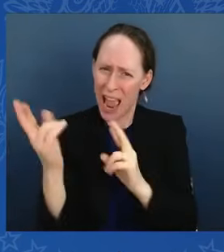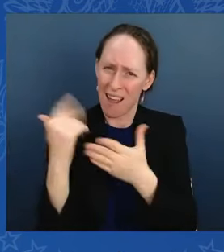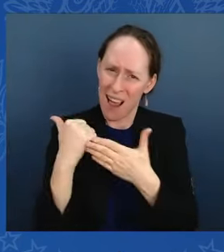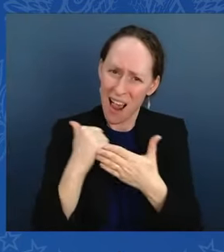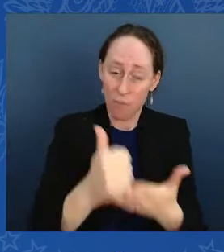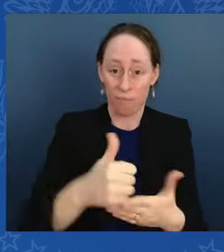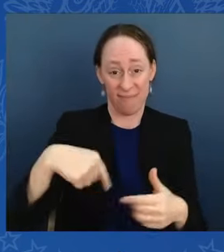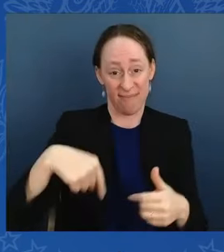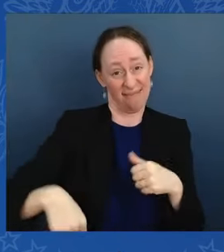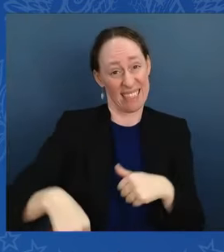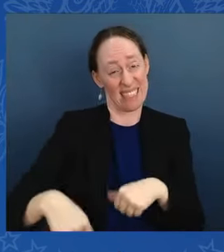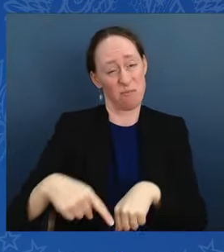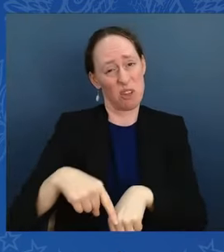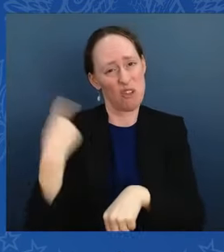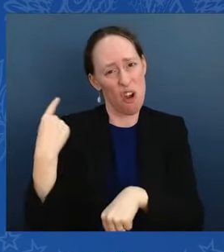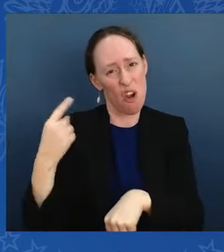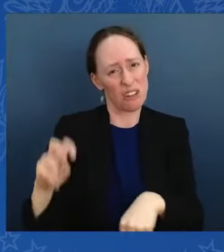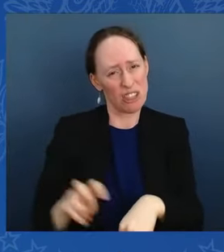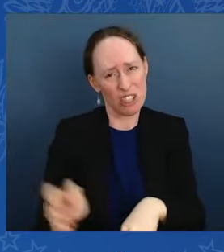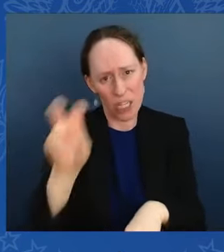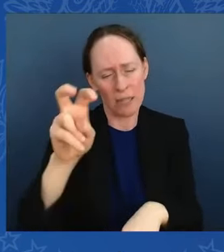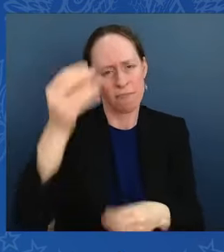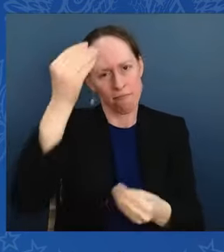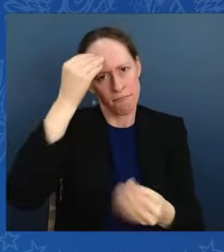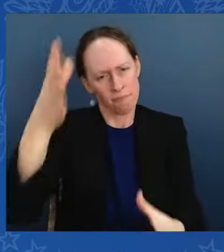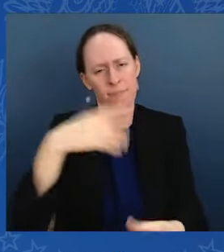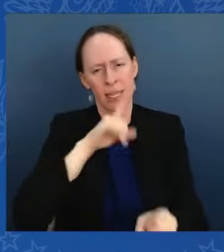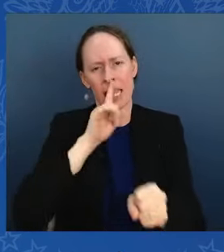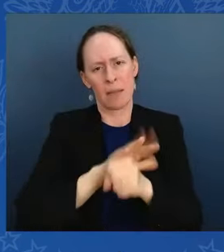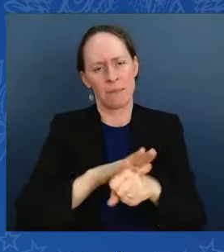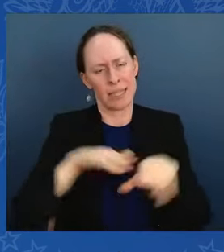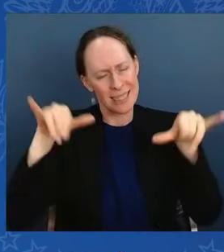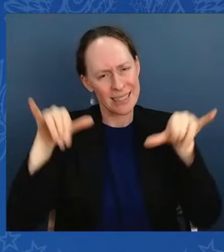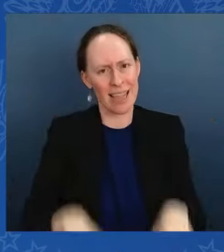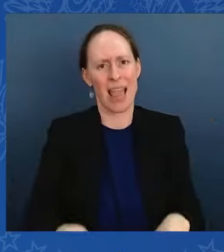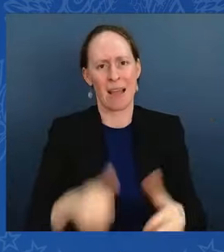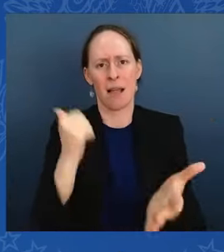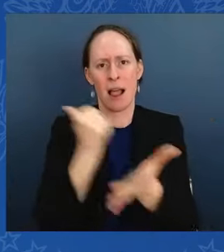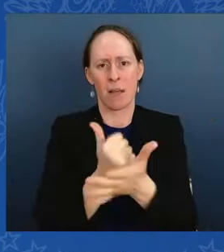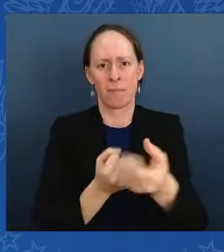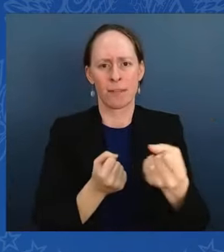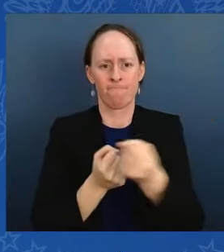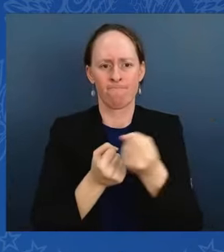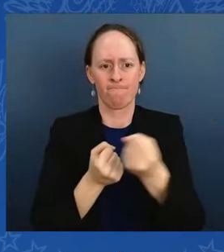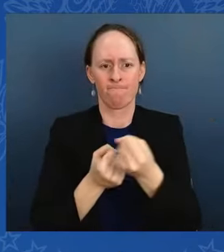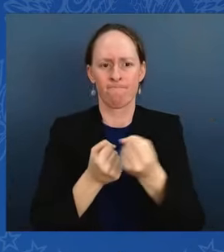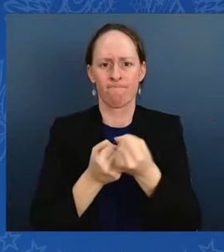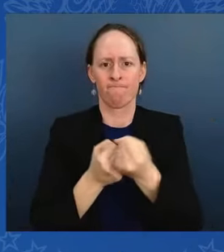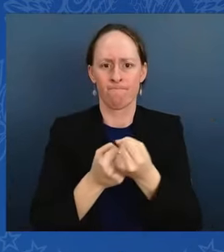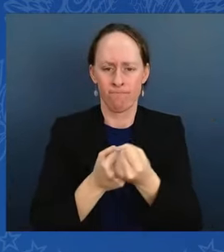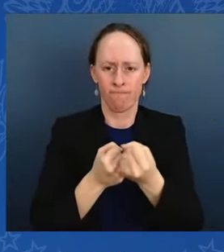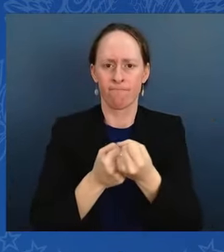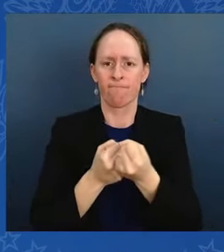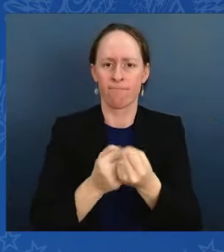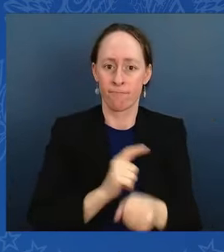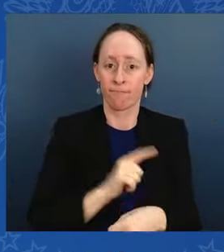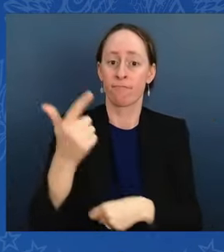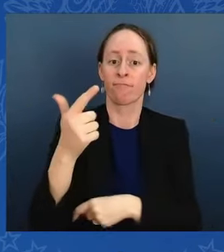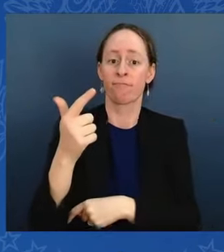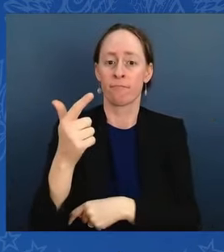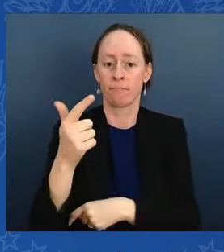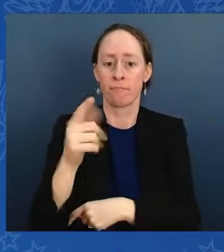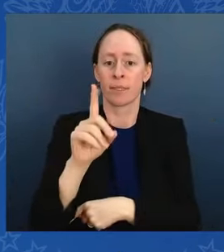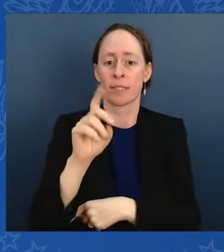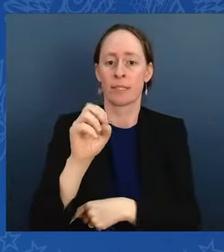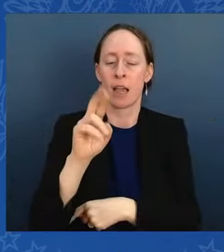going to turn it over now to Mr. Derek Dawson, a lifelong farmer here in the county, who can describe more what he and his fellow producers are grappling with here in